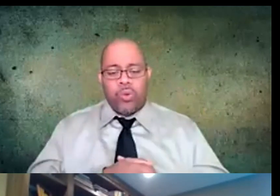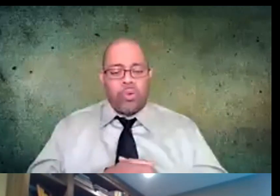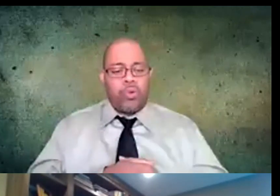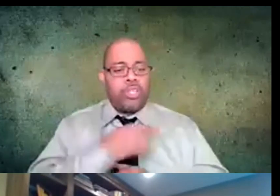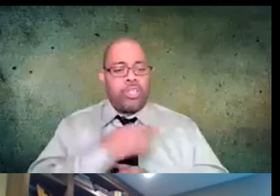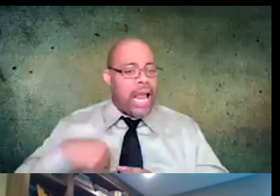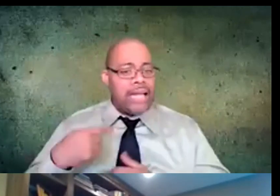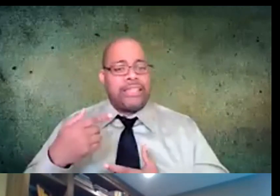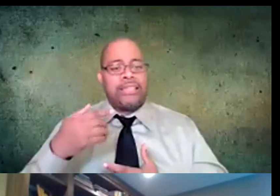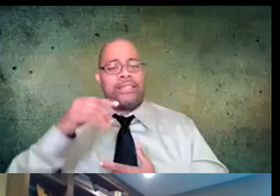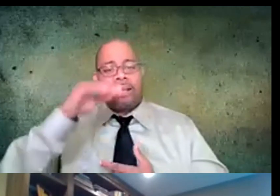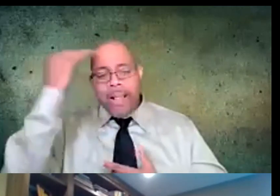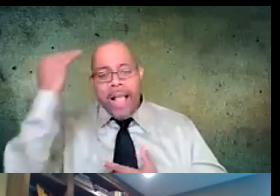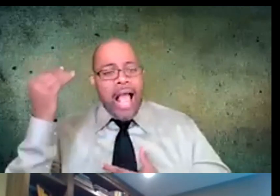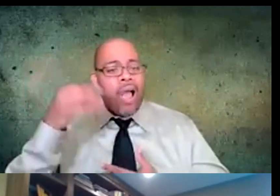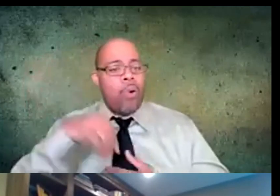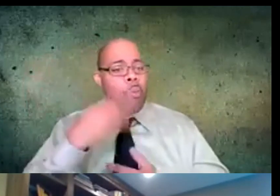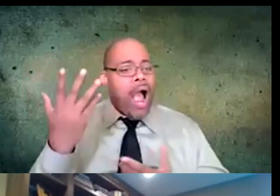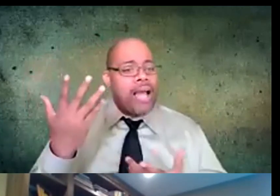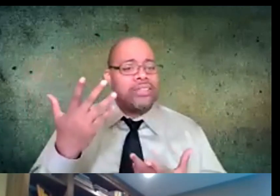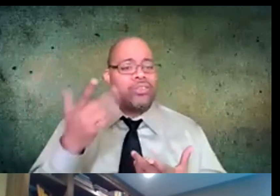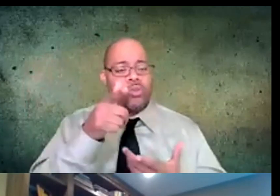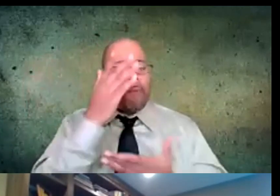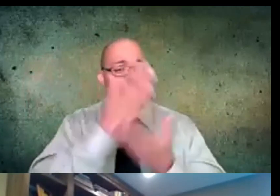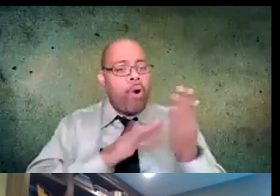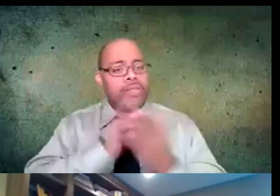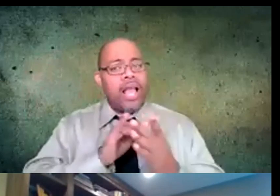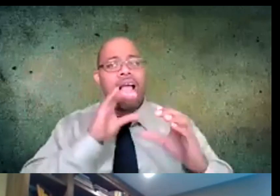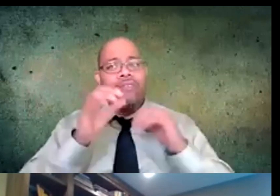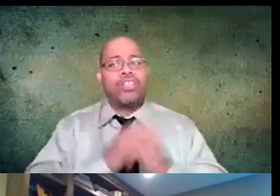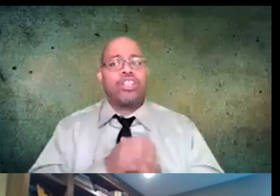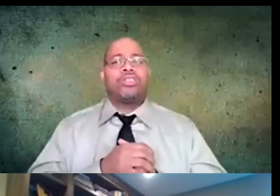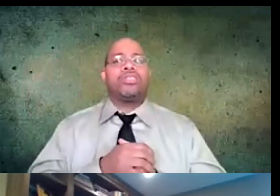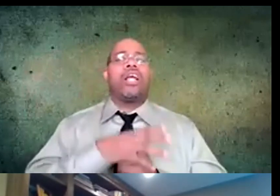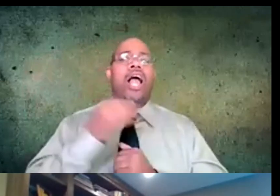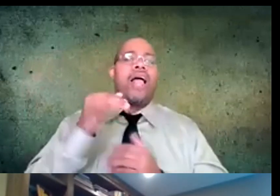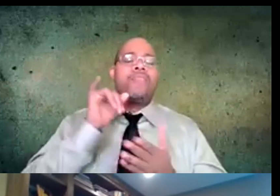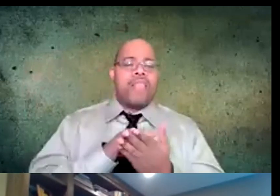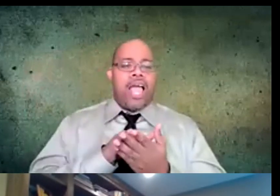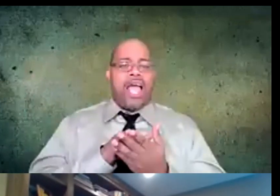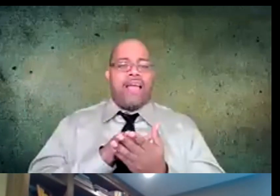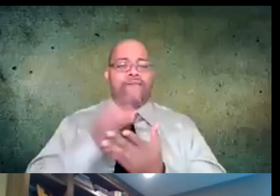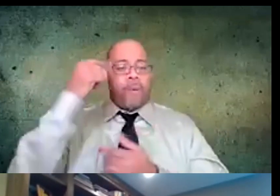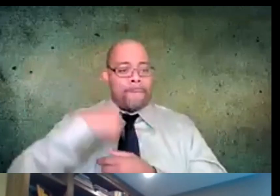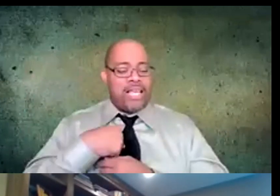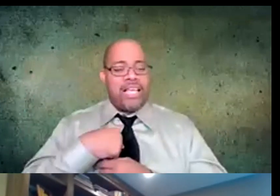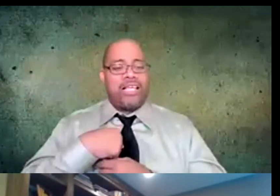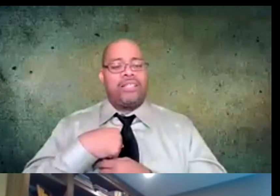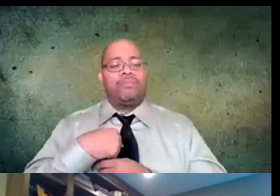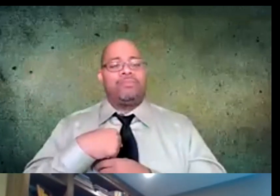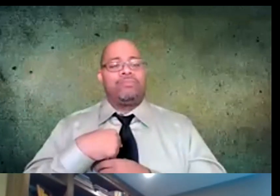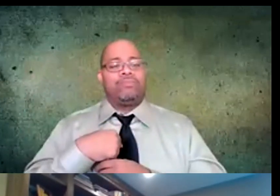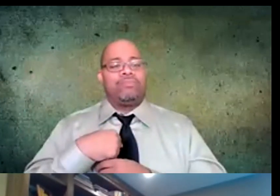Black or white, you were part of the conversation. And that is, for me, was such a,